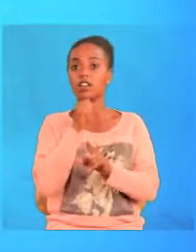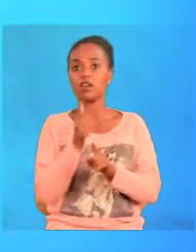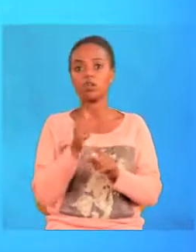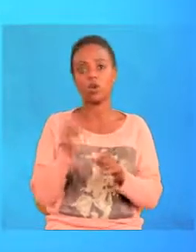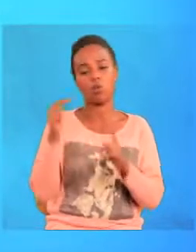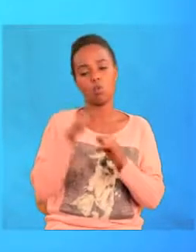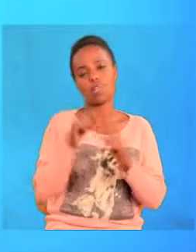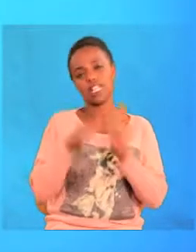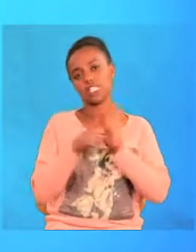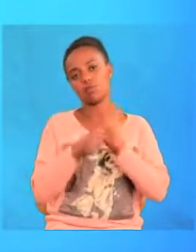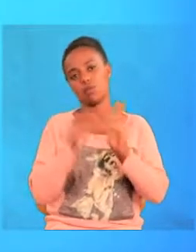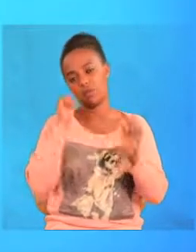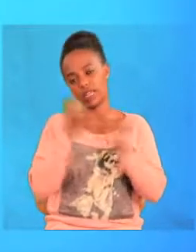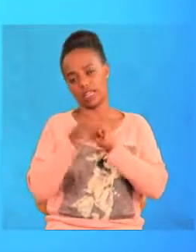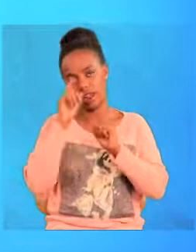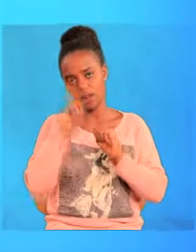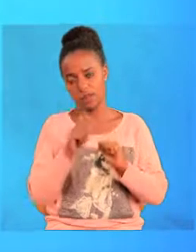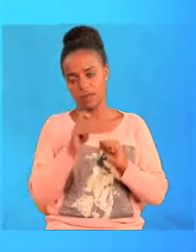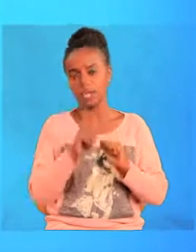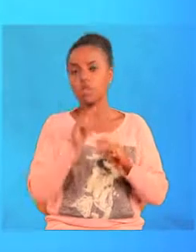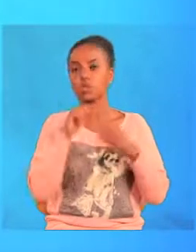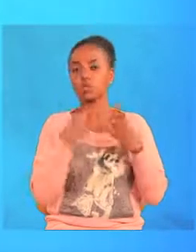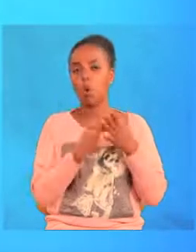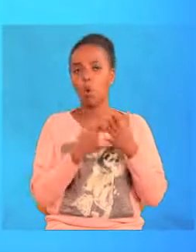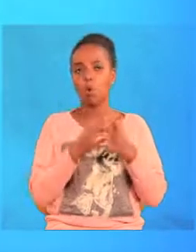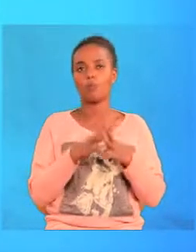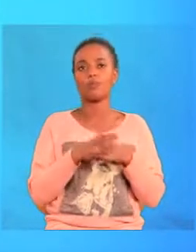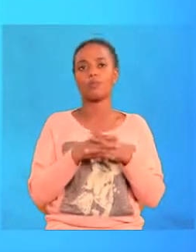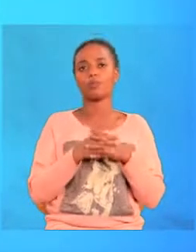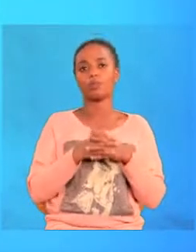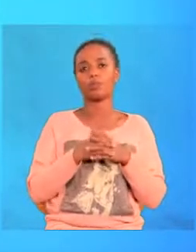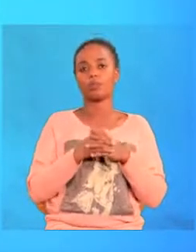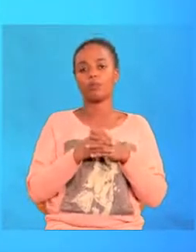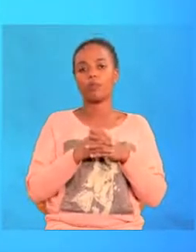symbolic representation. So,